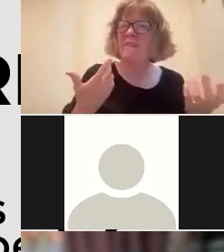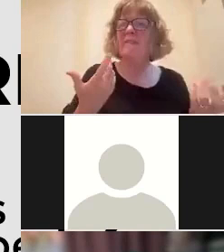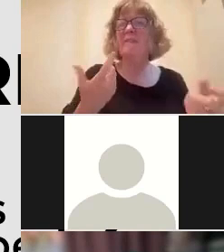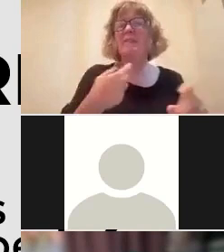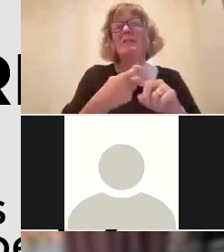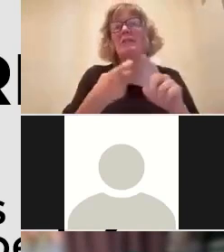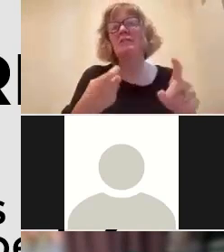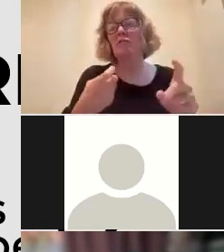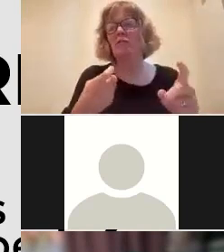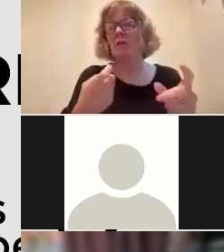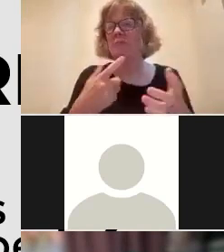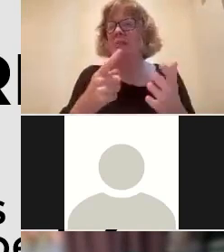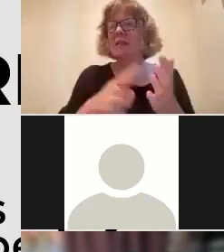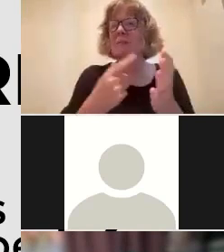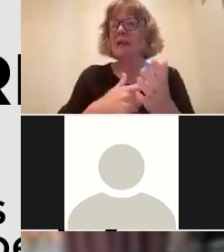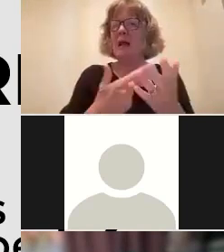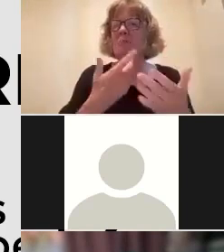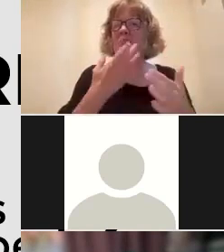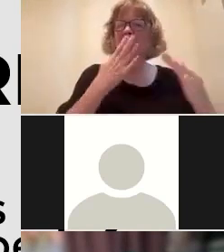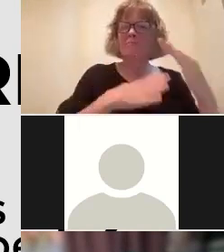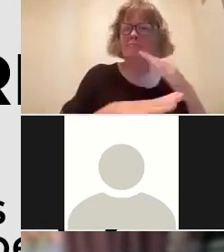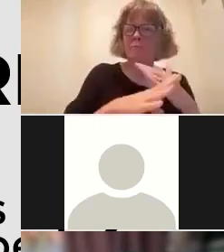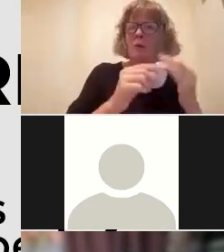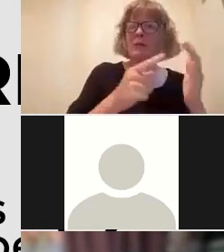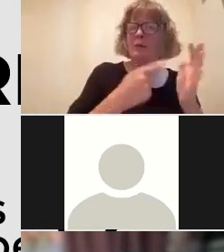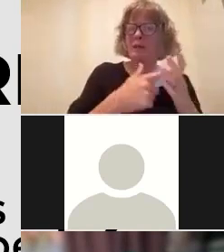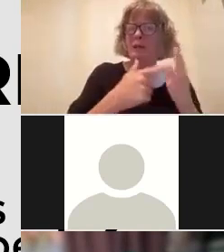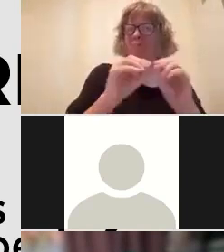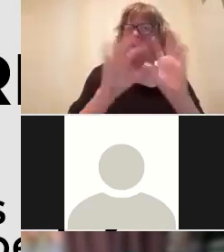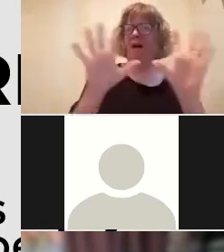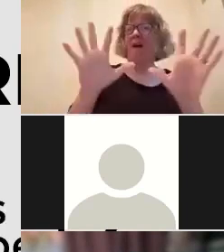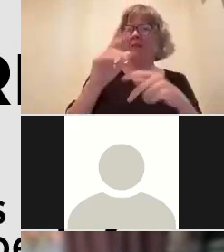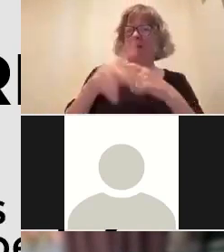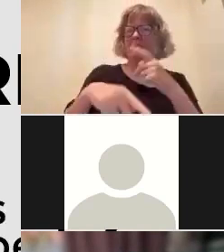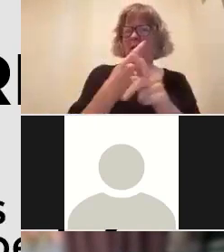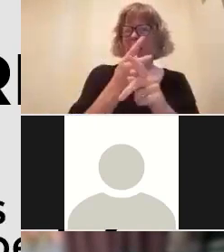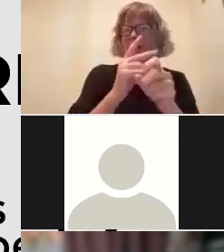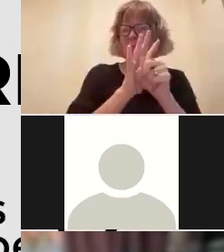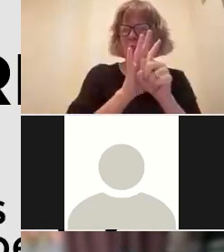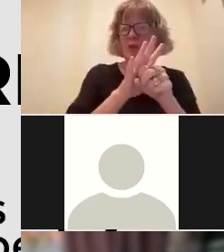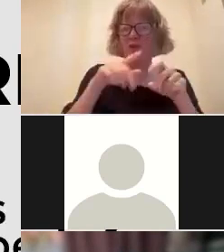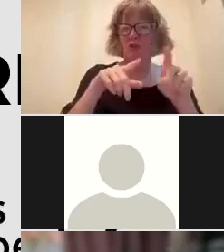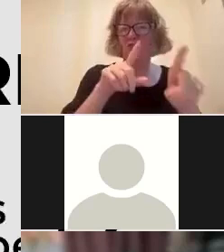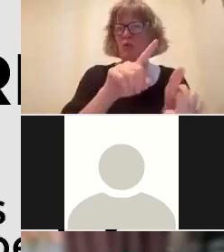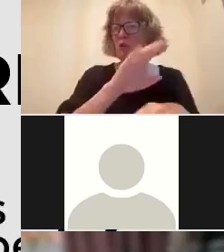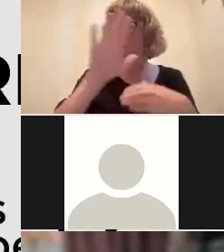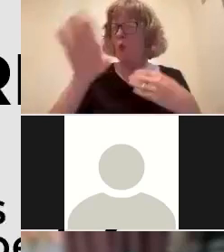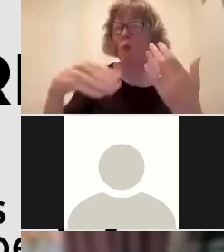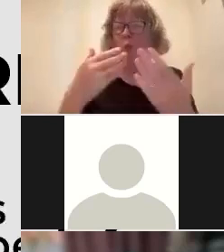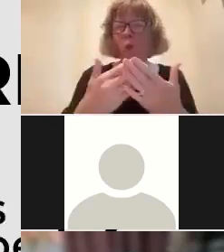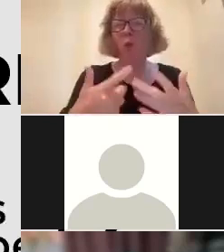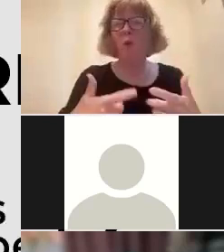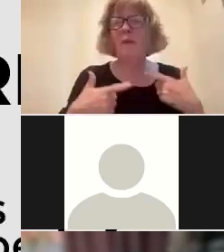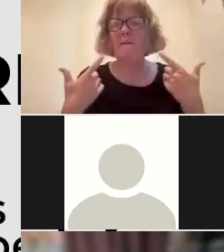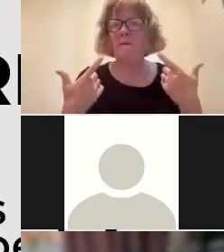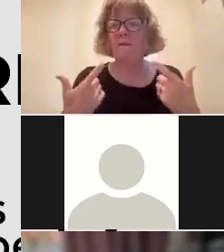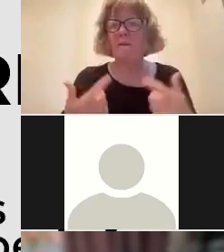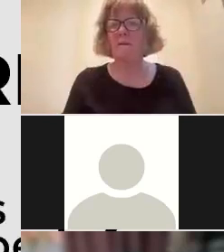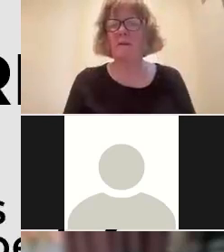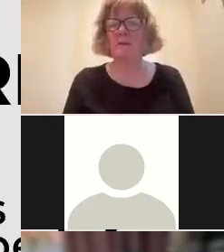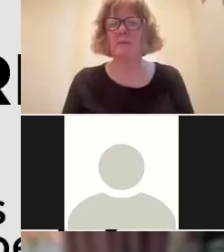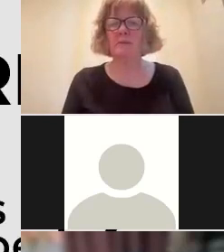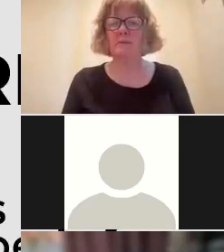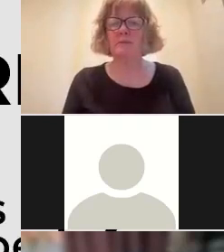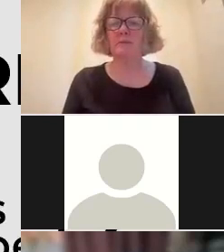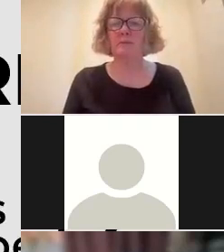both subtle and overt forms of oppression throughout their life. When